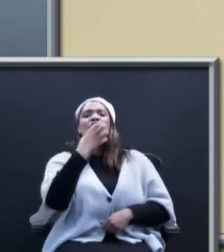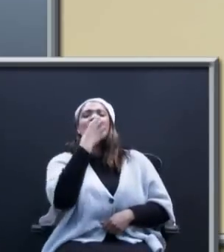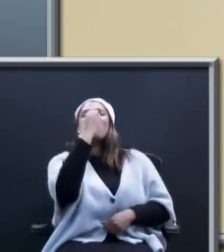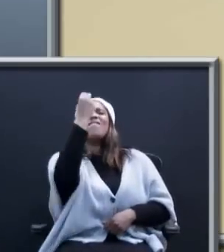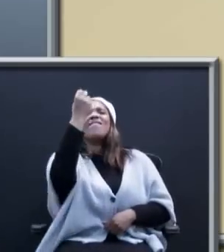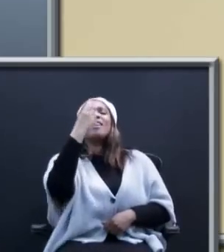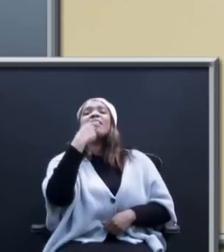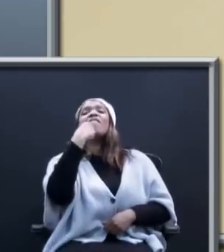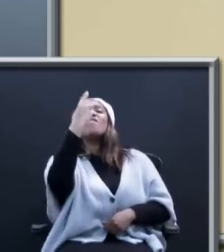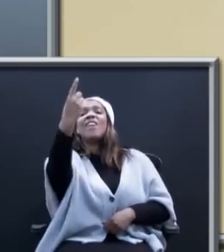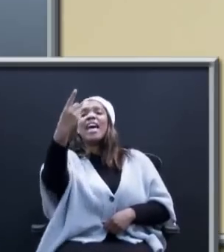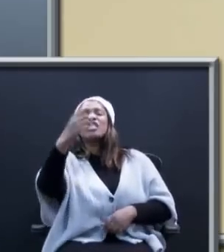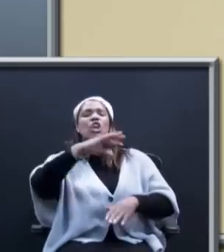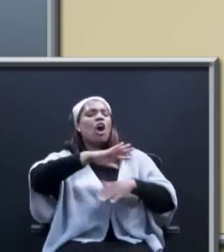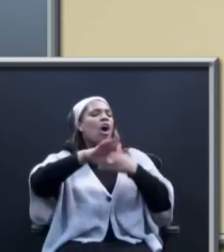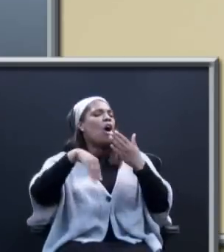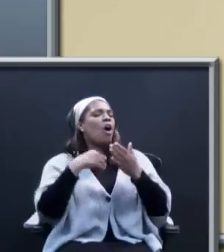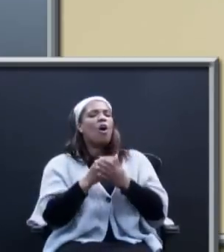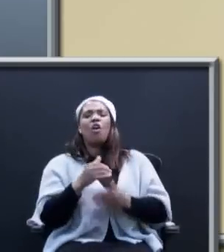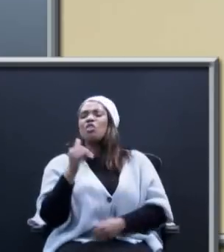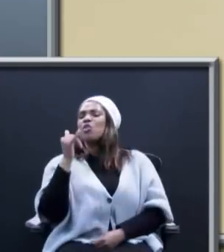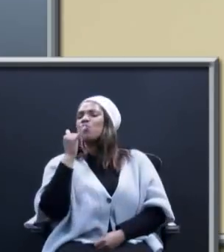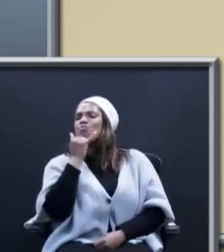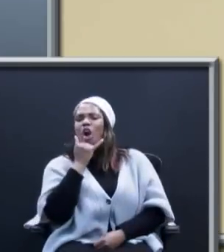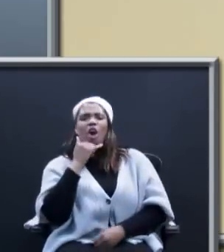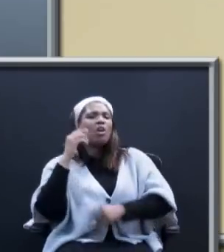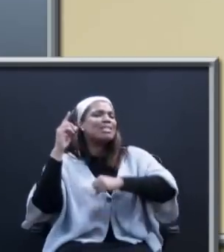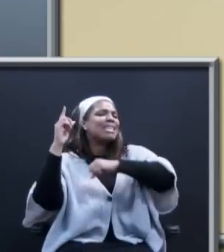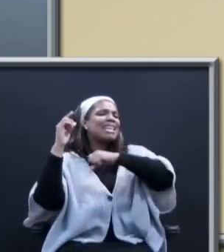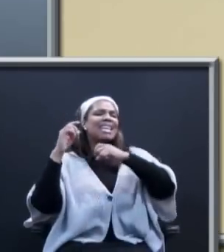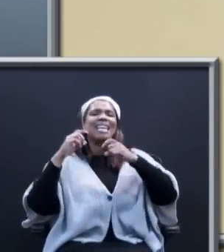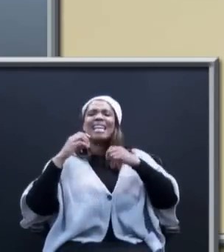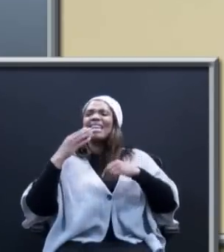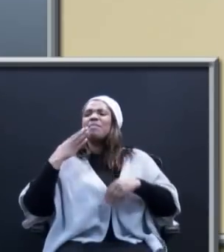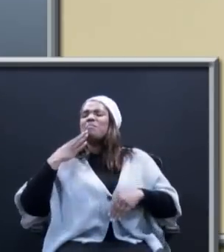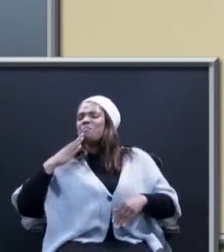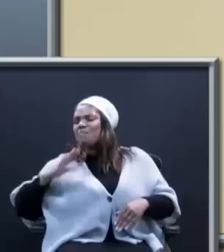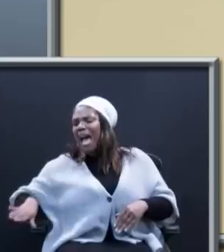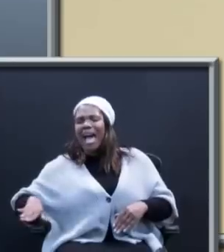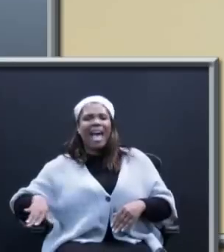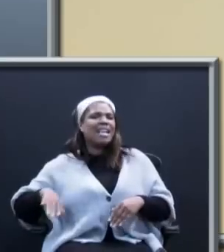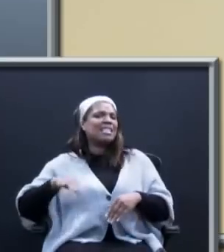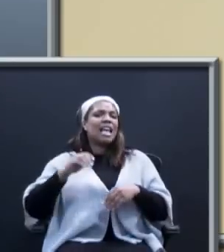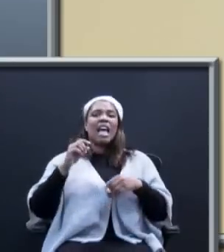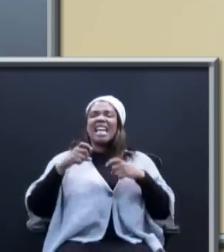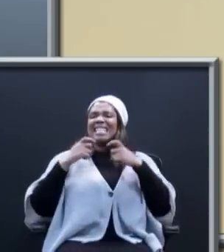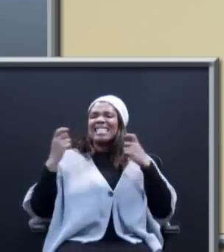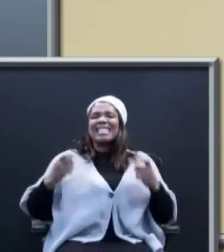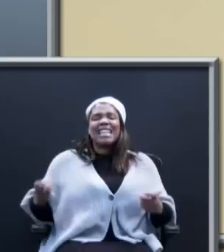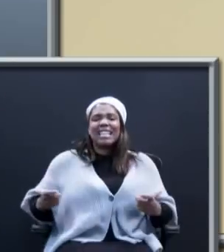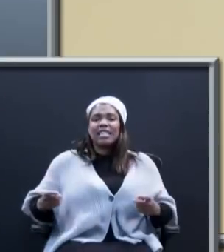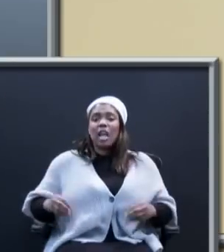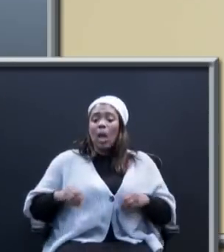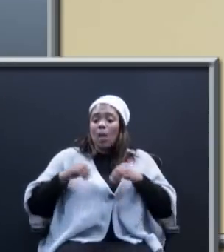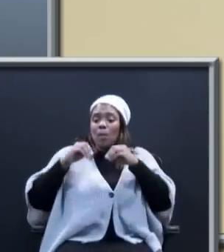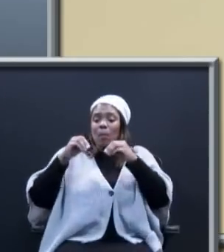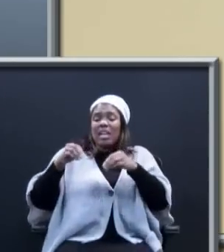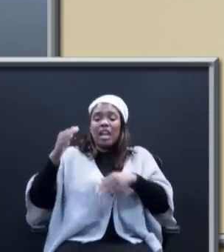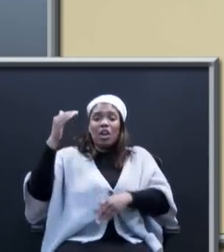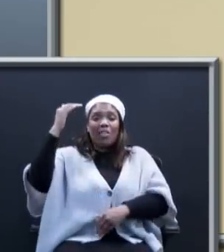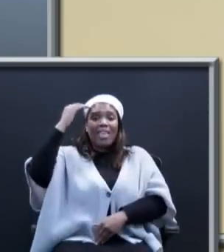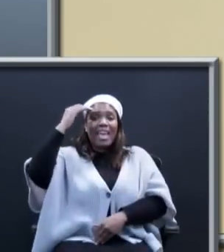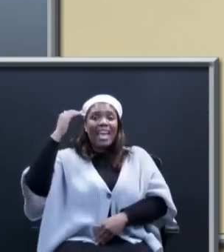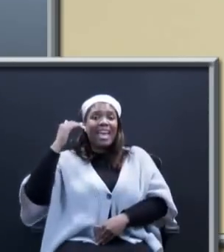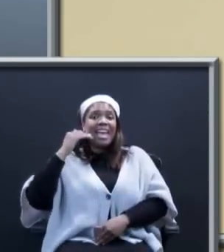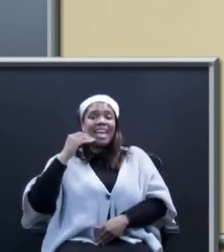children of Israel and all their transgressions and all their sins, putting them upon the head of the goat, and